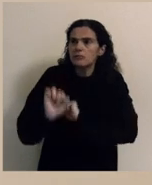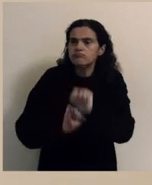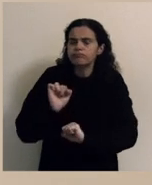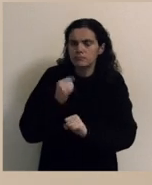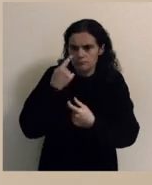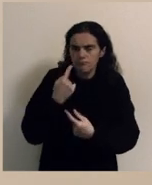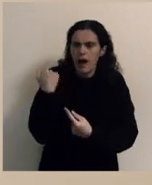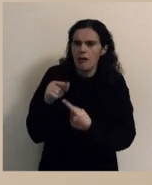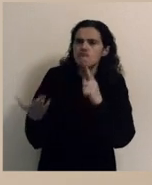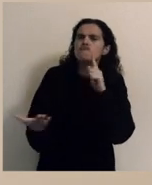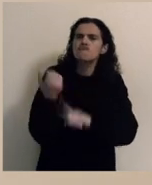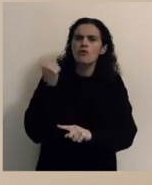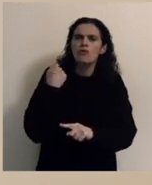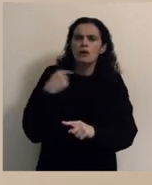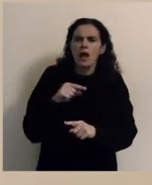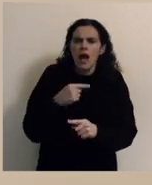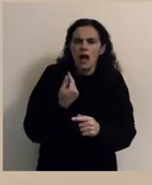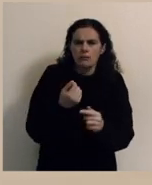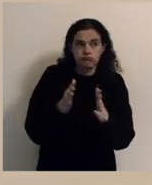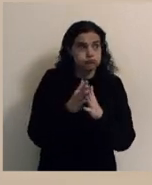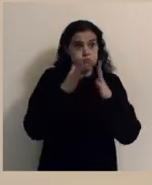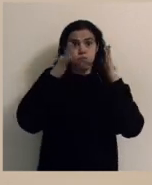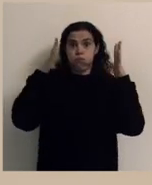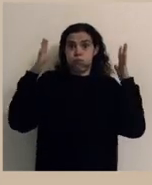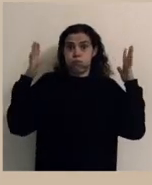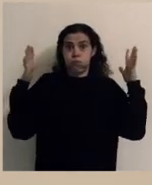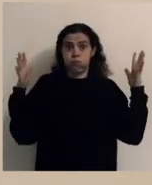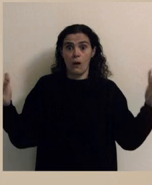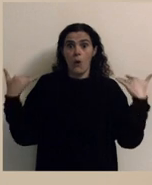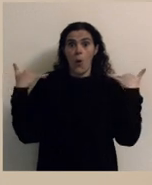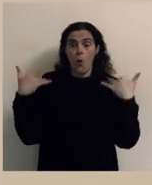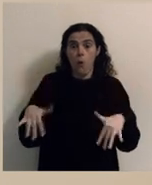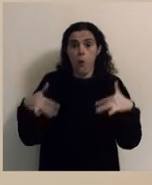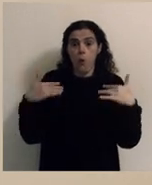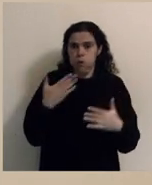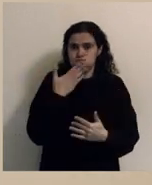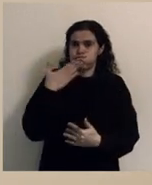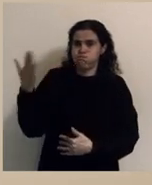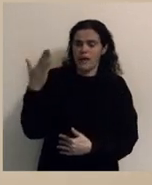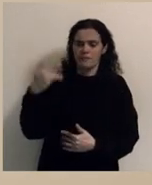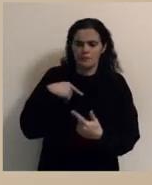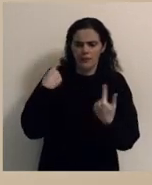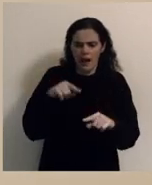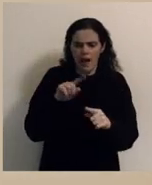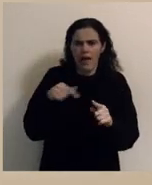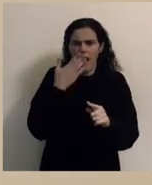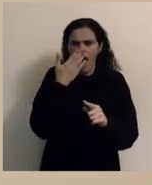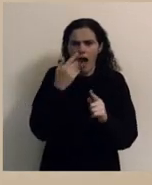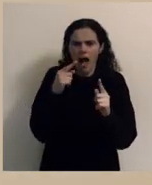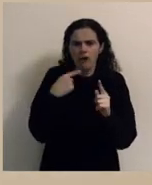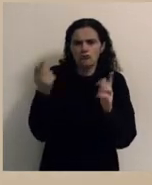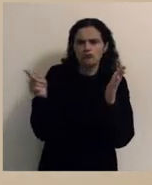also achieved a large monumental scale. And this, it almost has the effect of a scroll that has